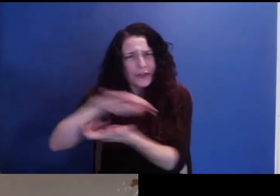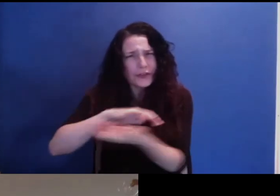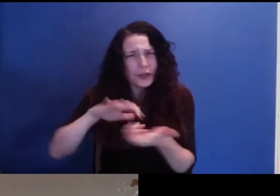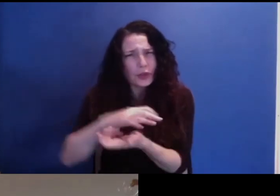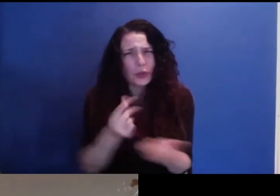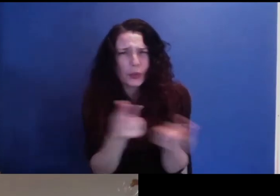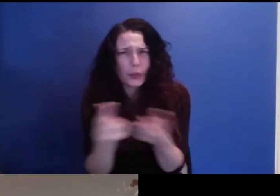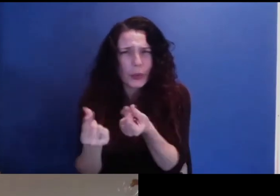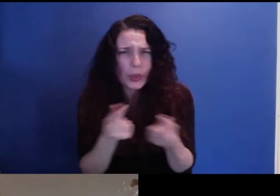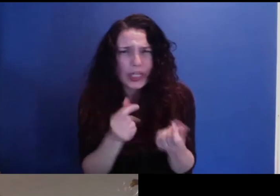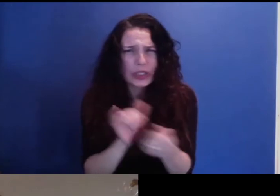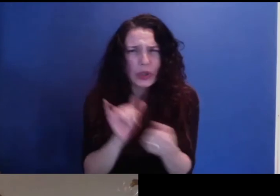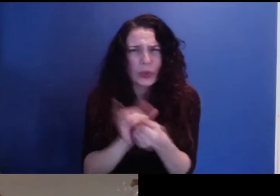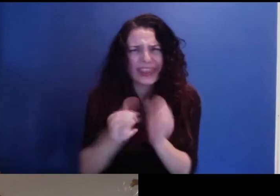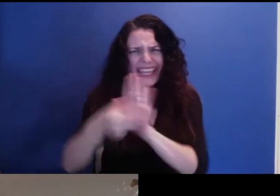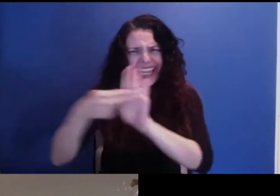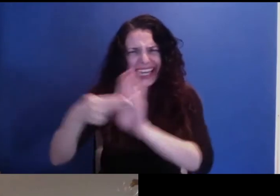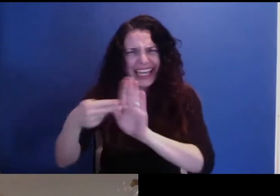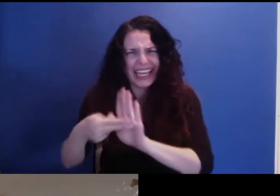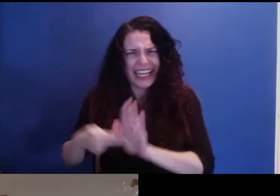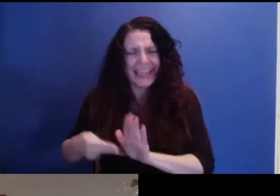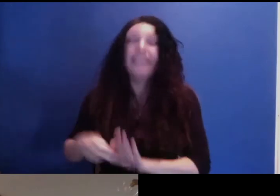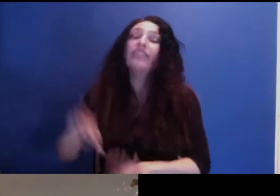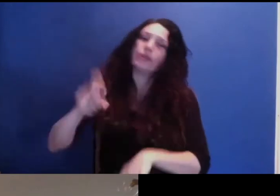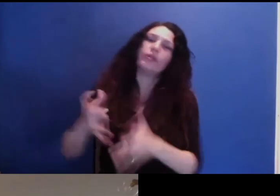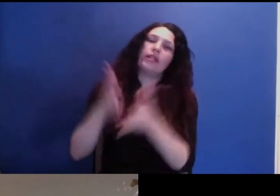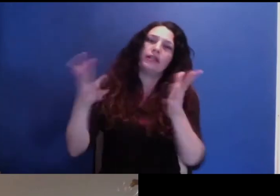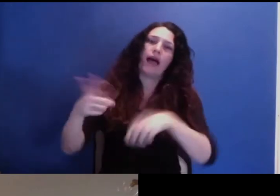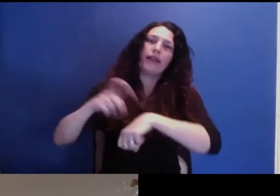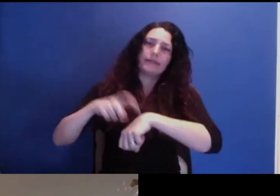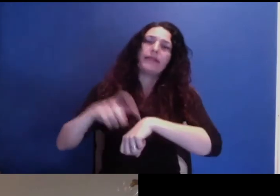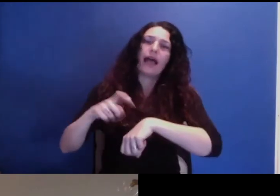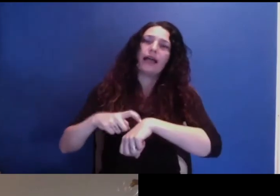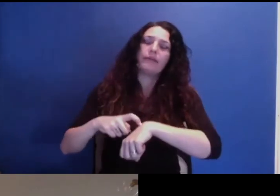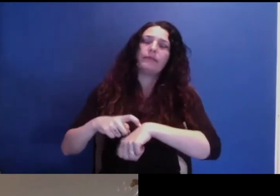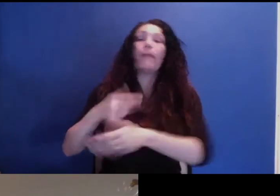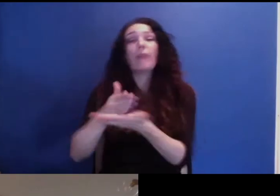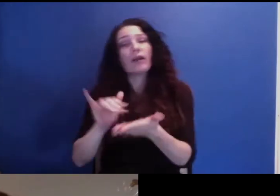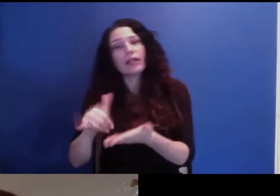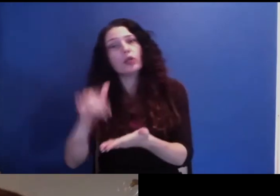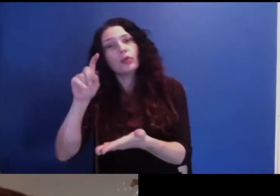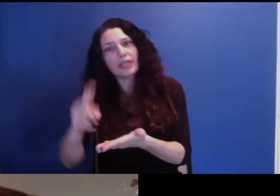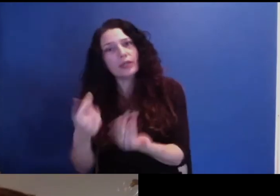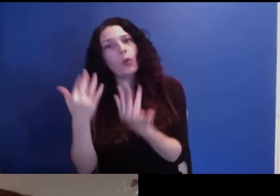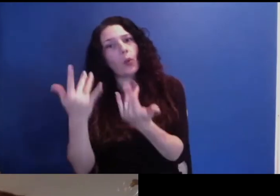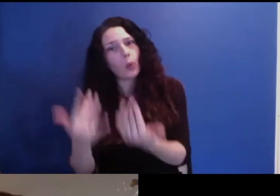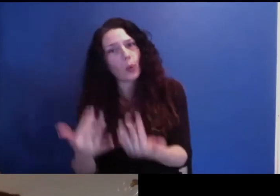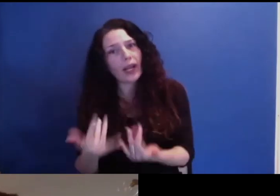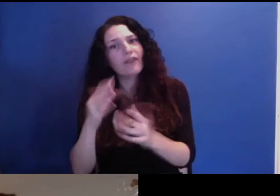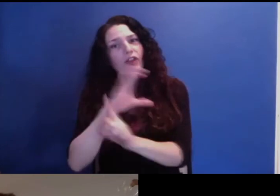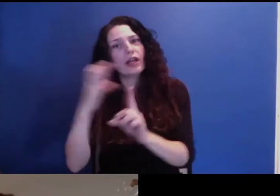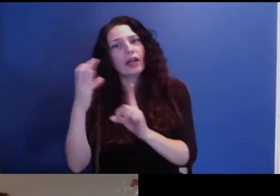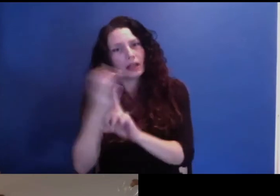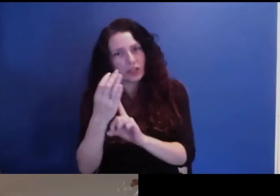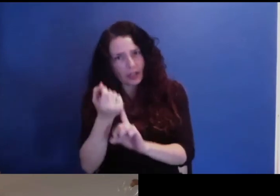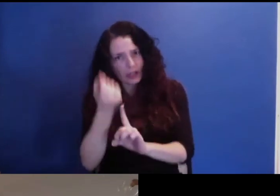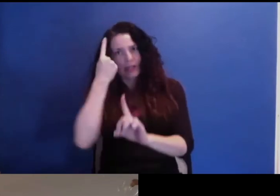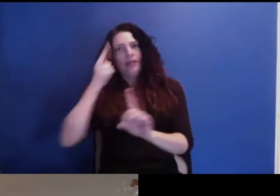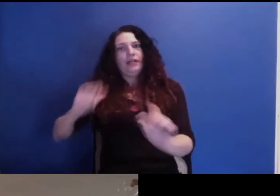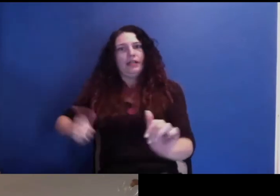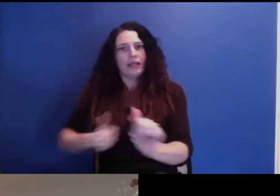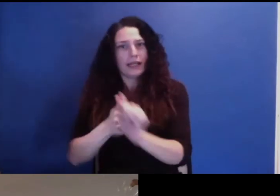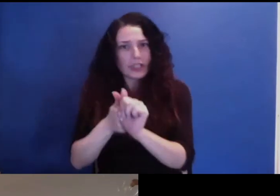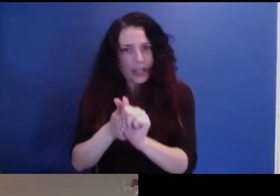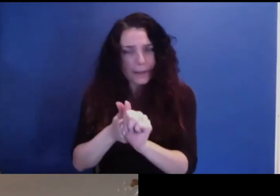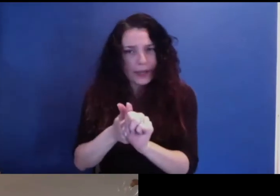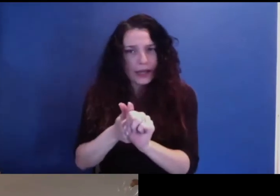it took a lot of time, but it's like, so part of it is like, you have to wait for the culture to catch up, but at the same time you also have to force it, because no